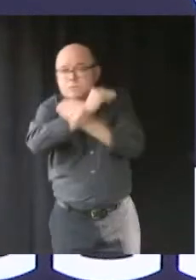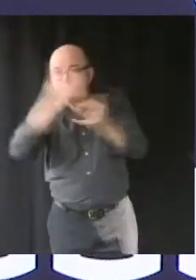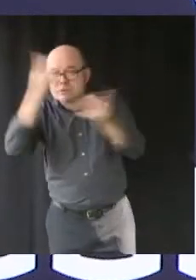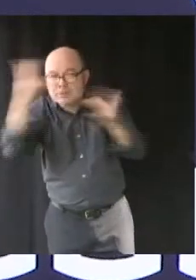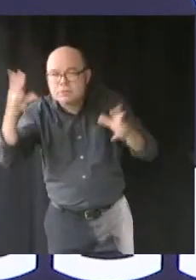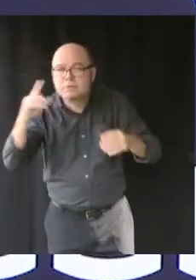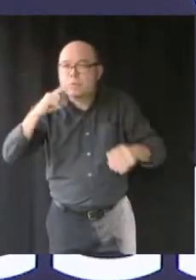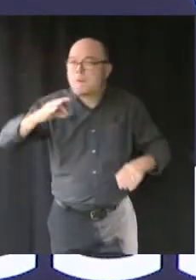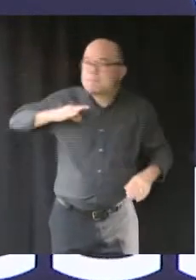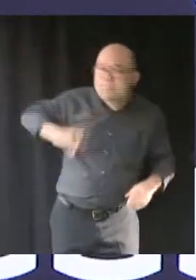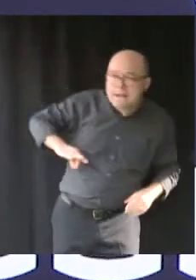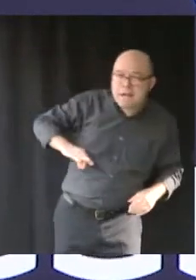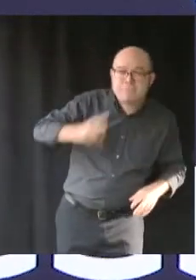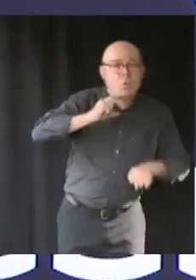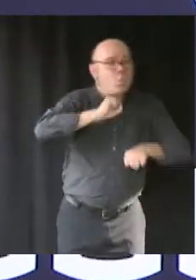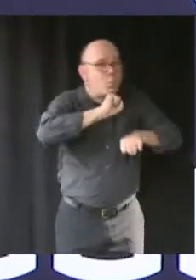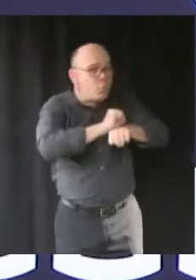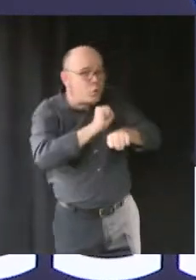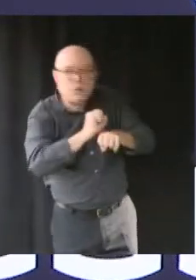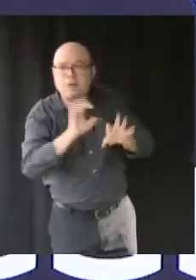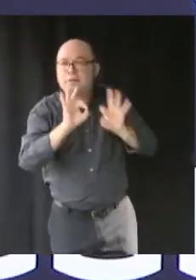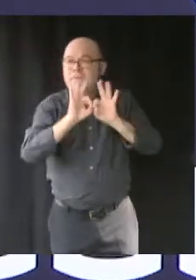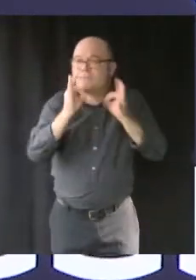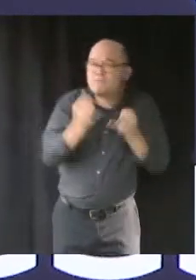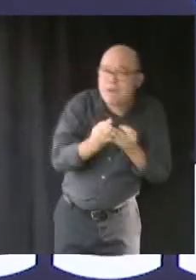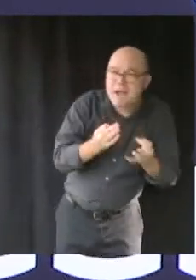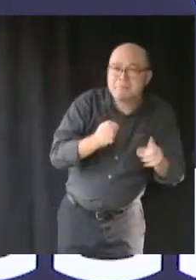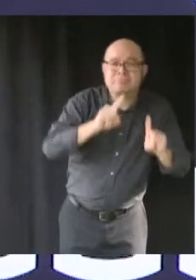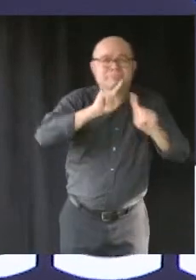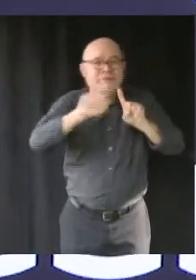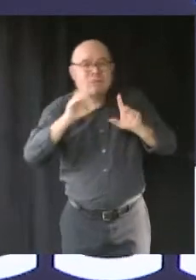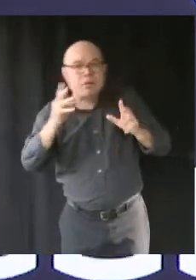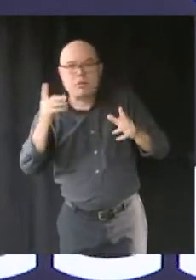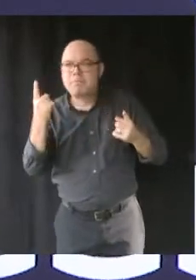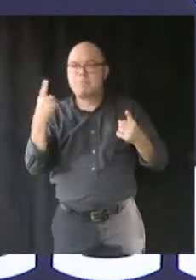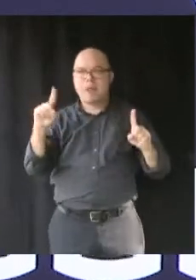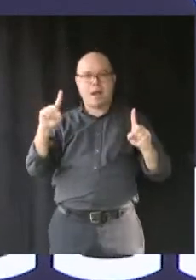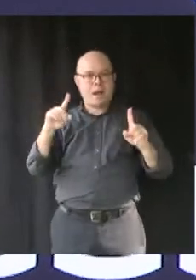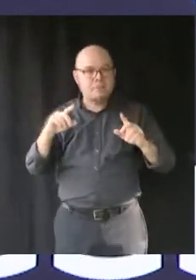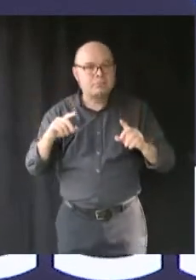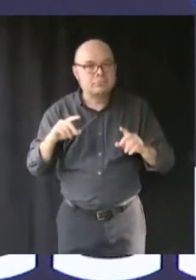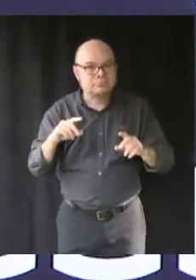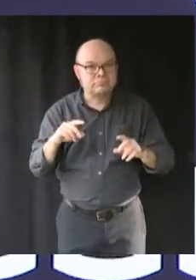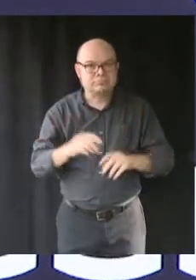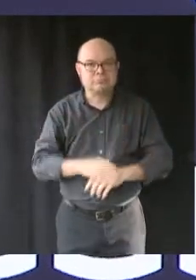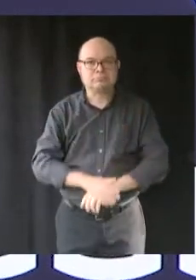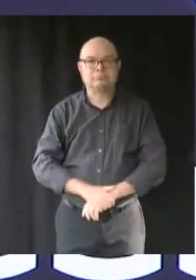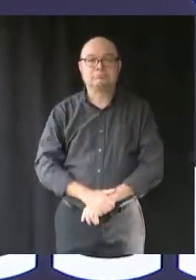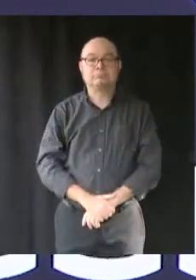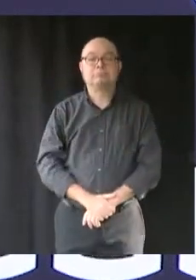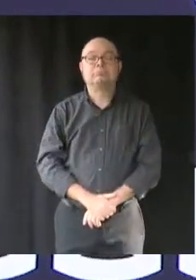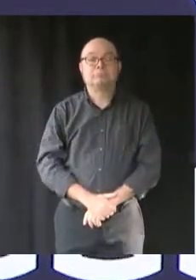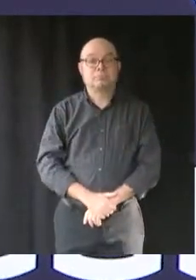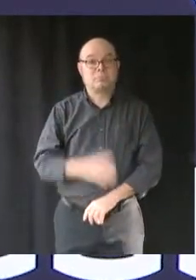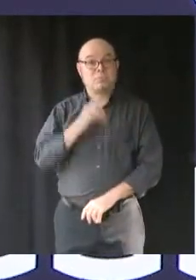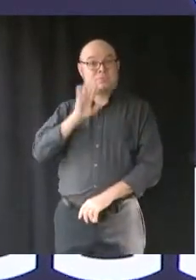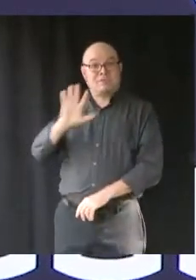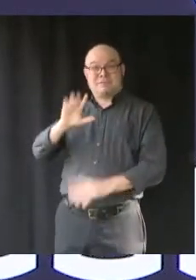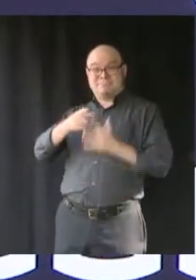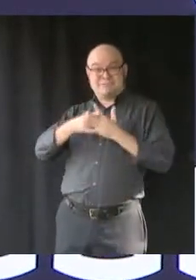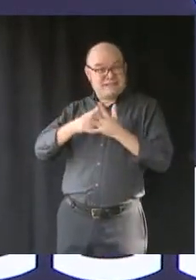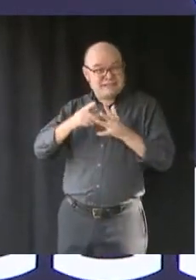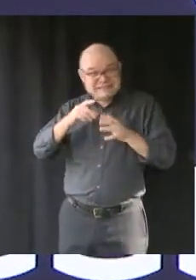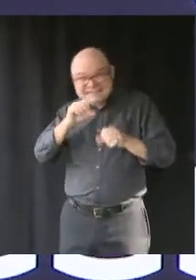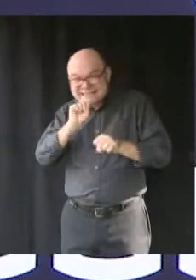make opportunity real. Among those efforts, Rosa is championing her issues like expanded childcare and paid